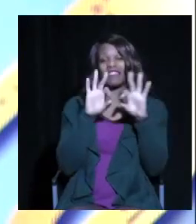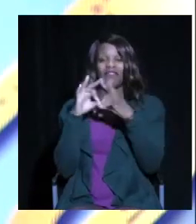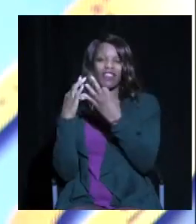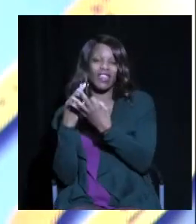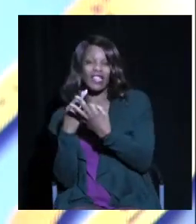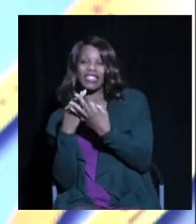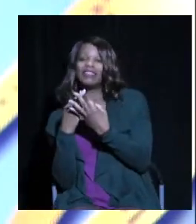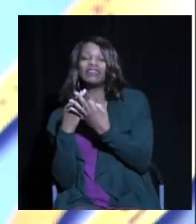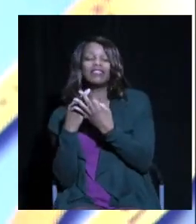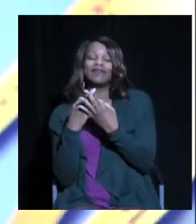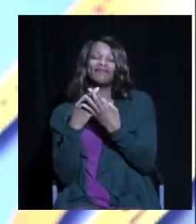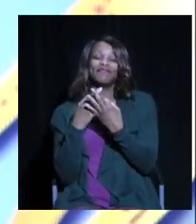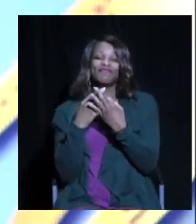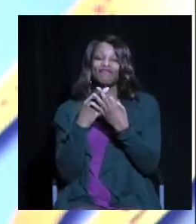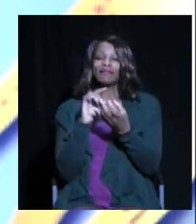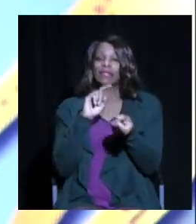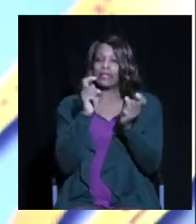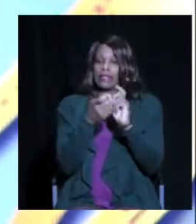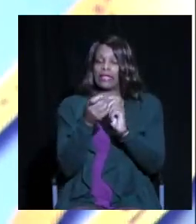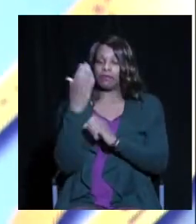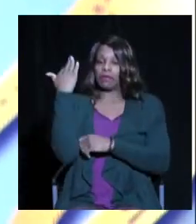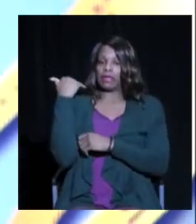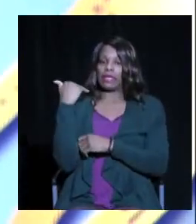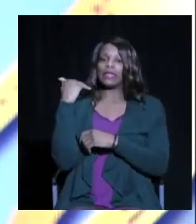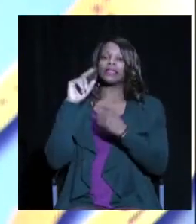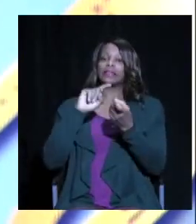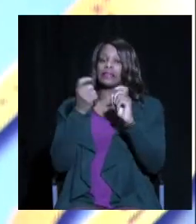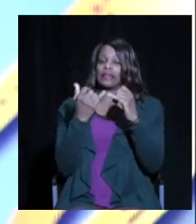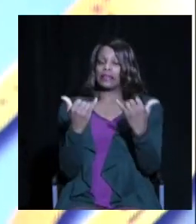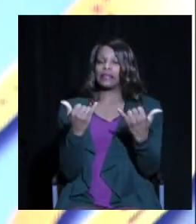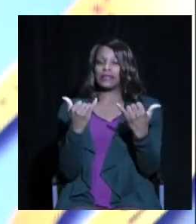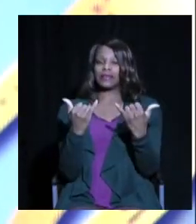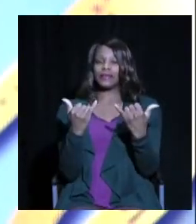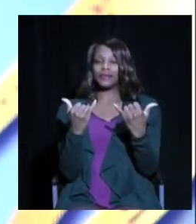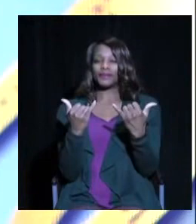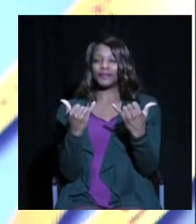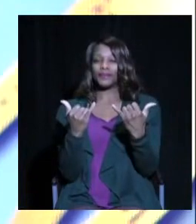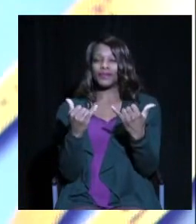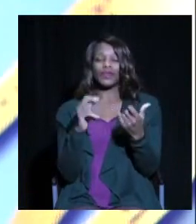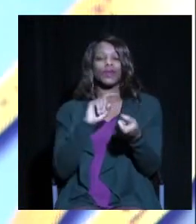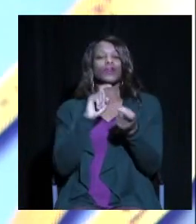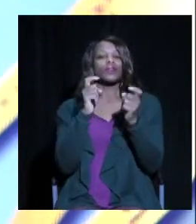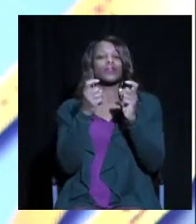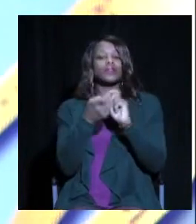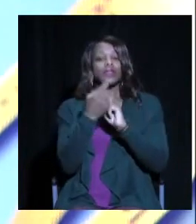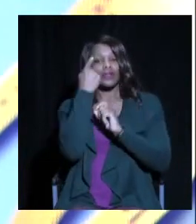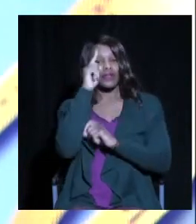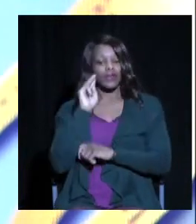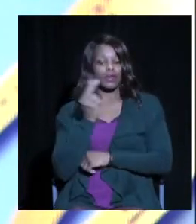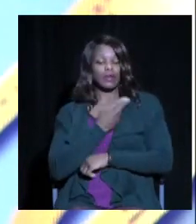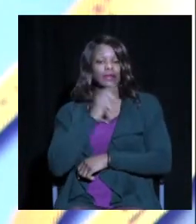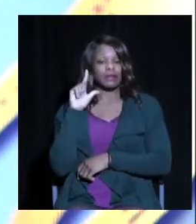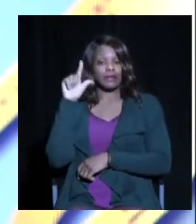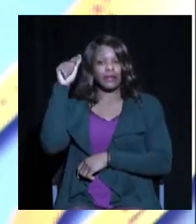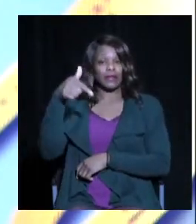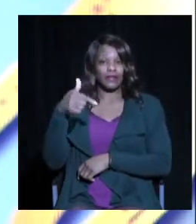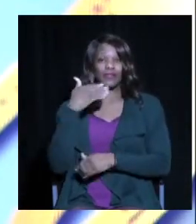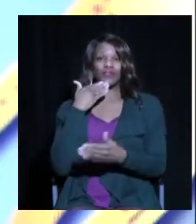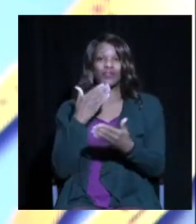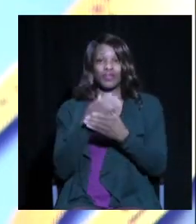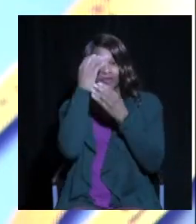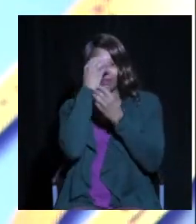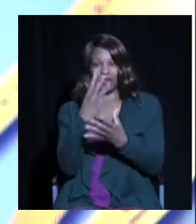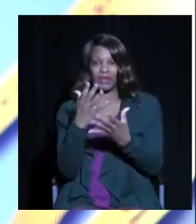then, or that changes things for me now, or that changes things for us later. This good news in